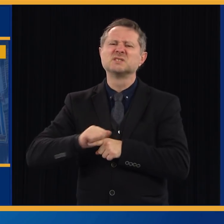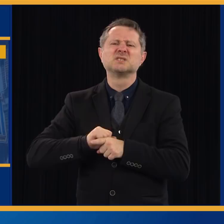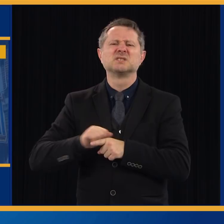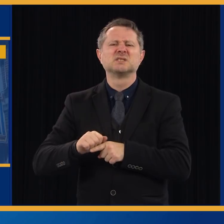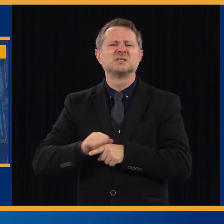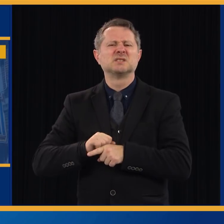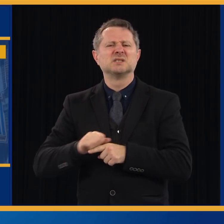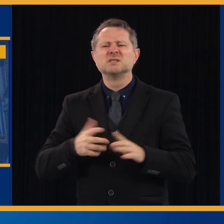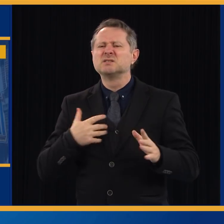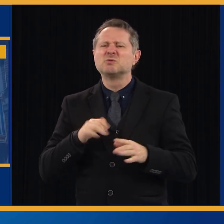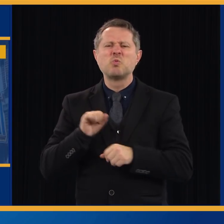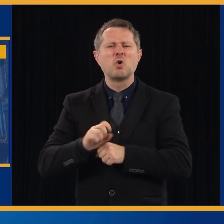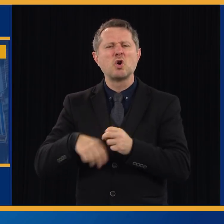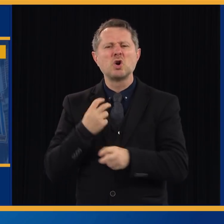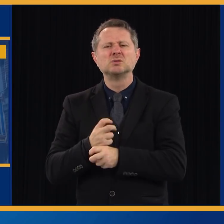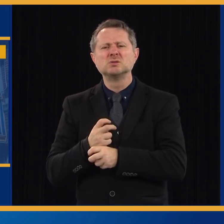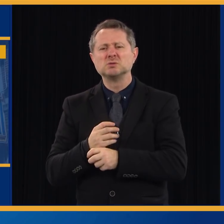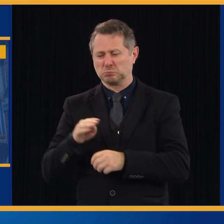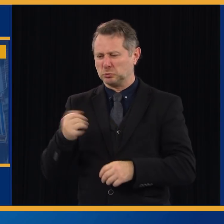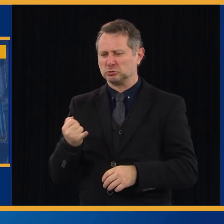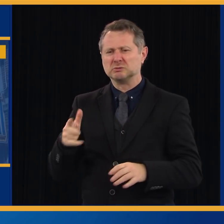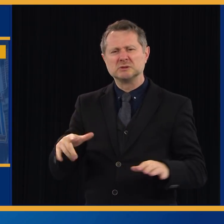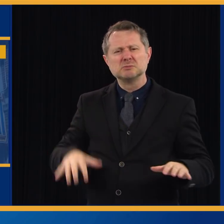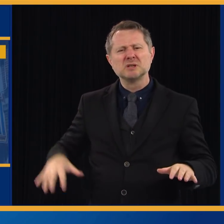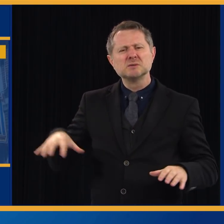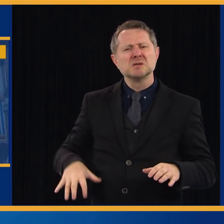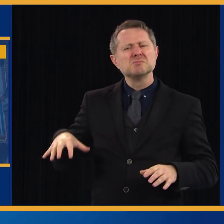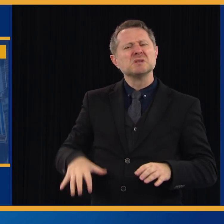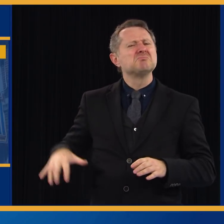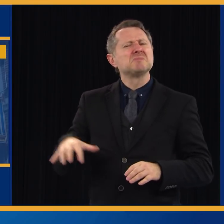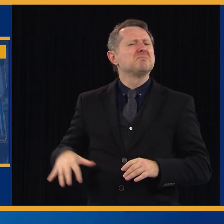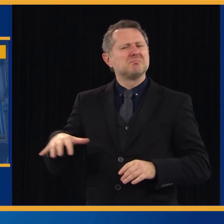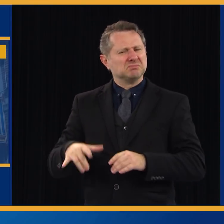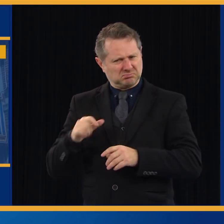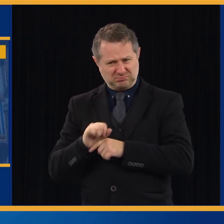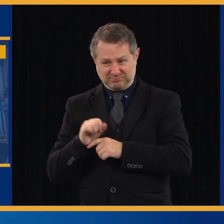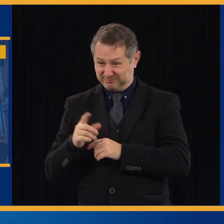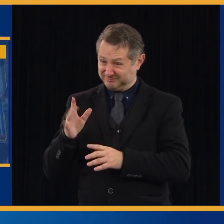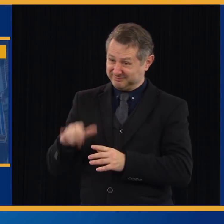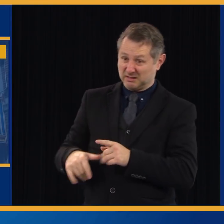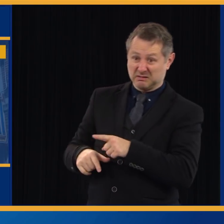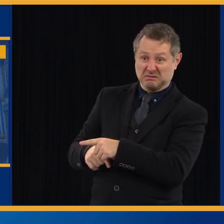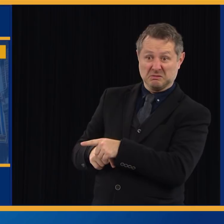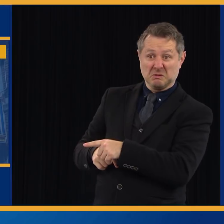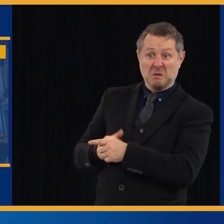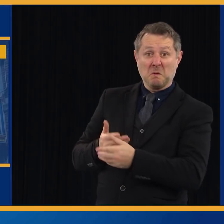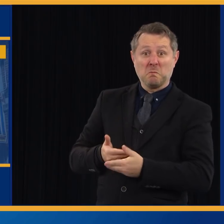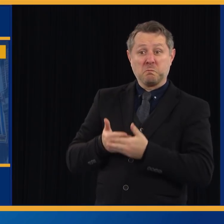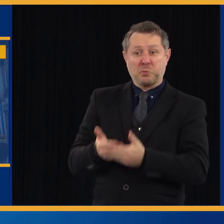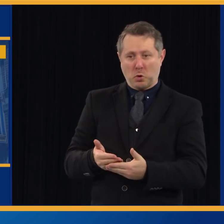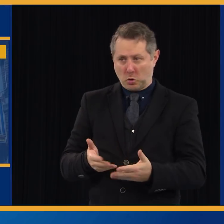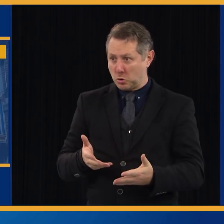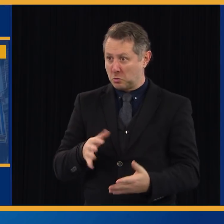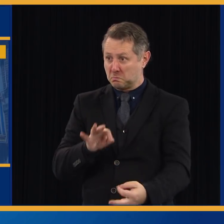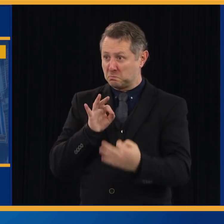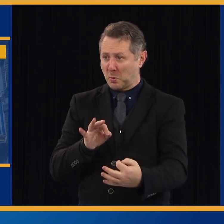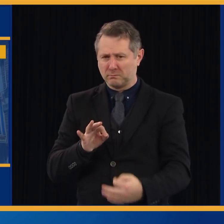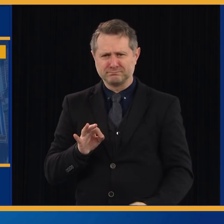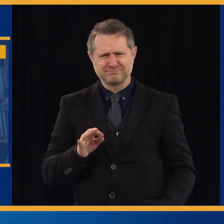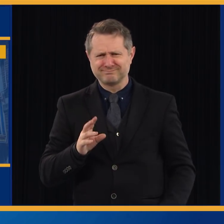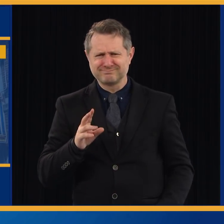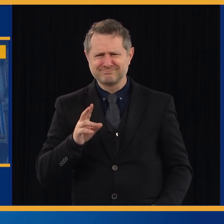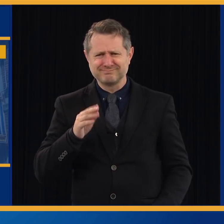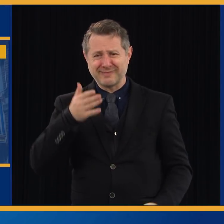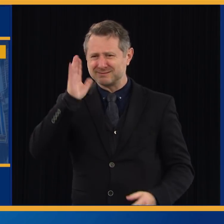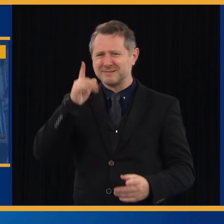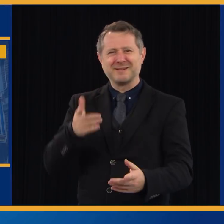more. Michael Jordan. Michael Jordan wasn't just born. You know, God didn't say, here he is.